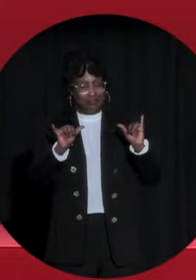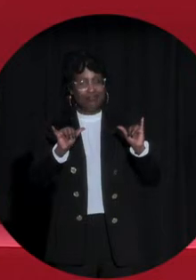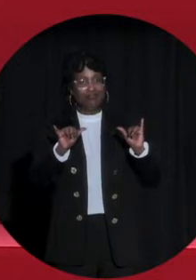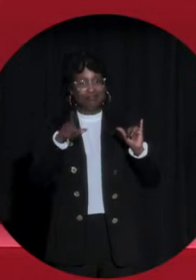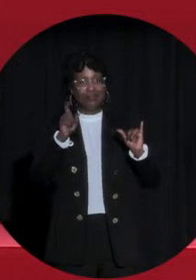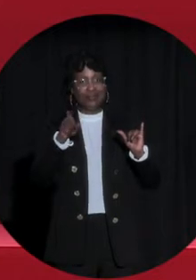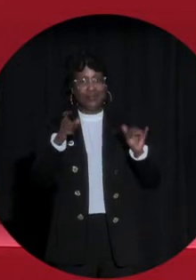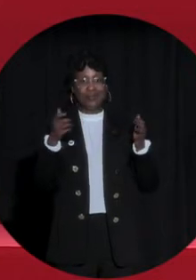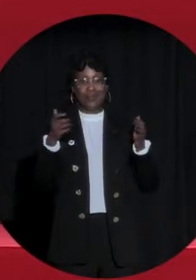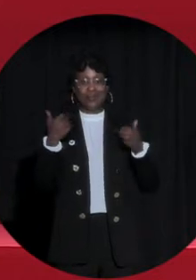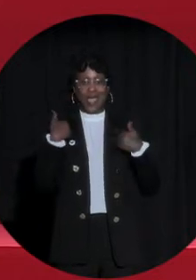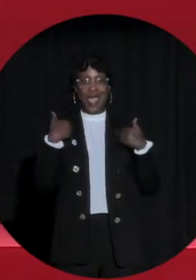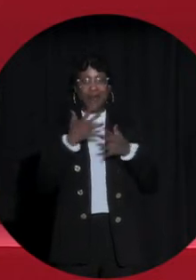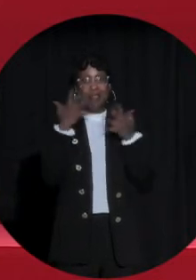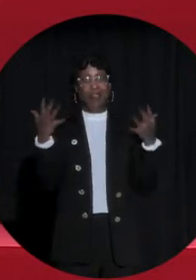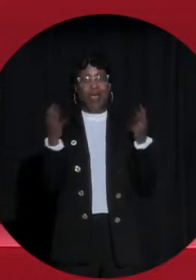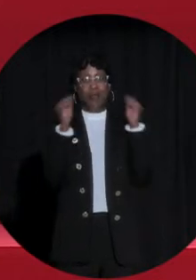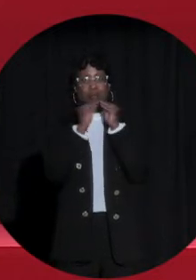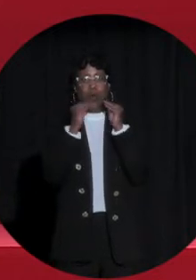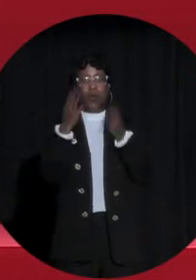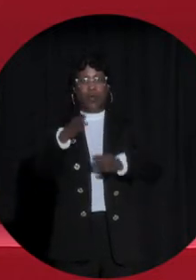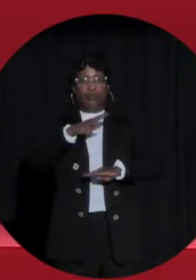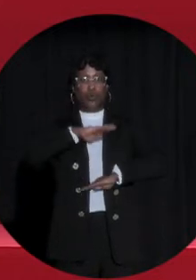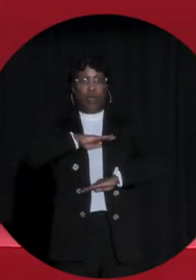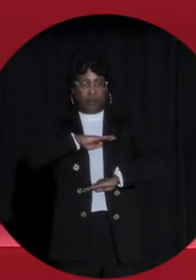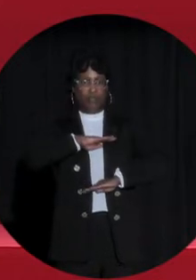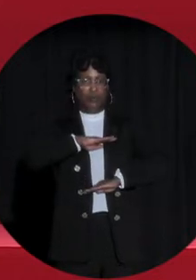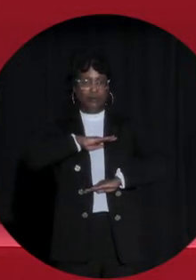next 4 years, we'll use our power to do